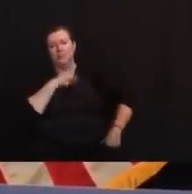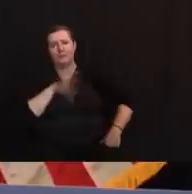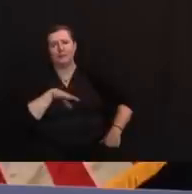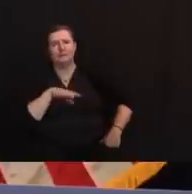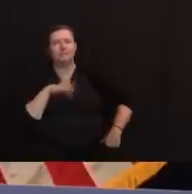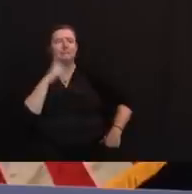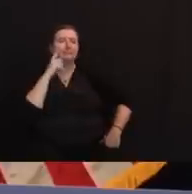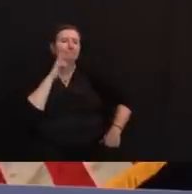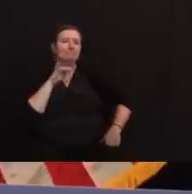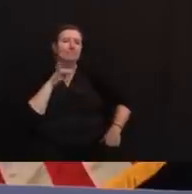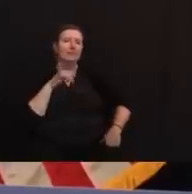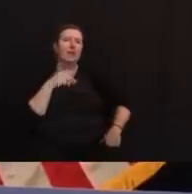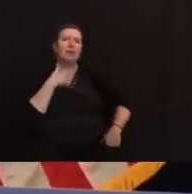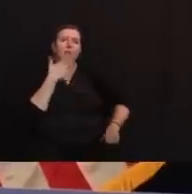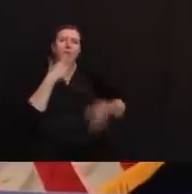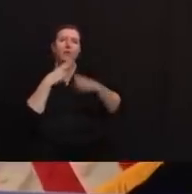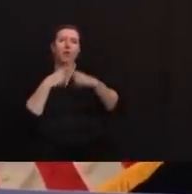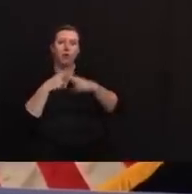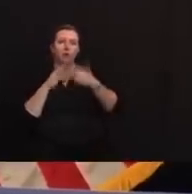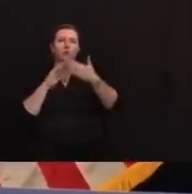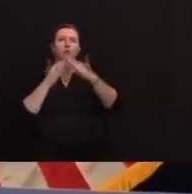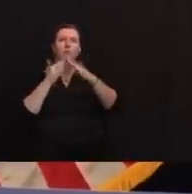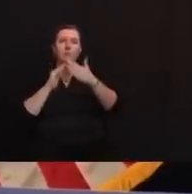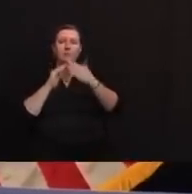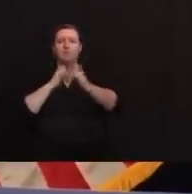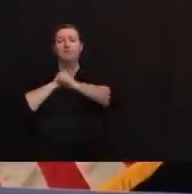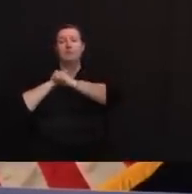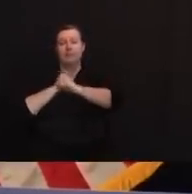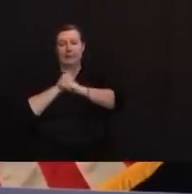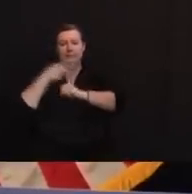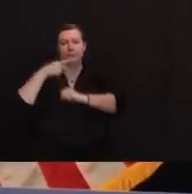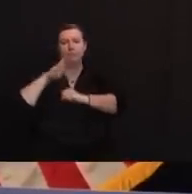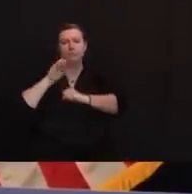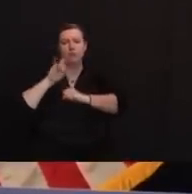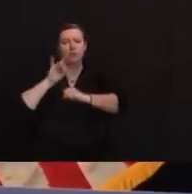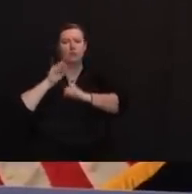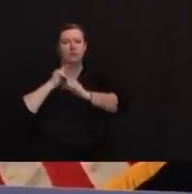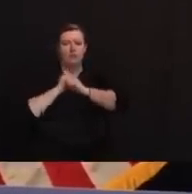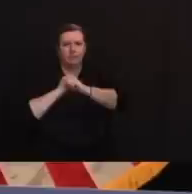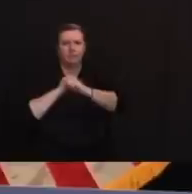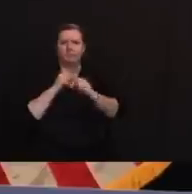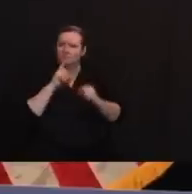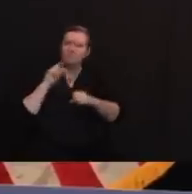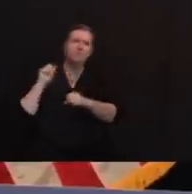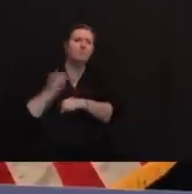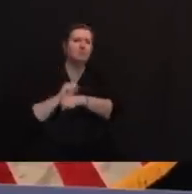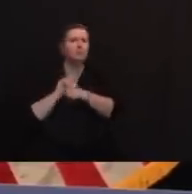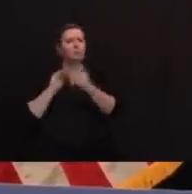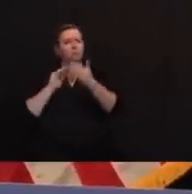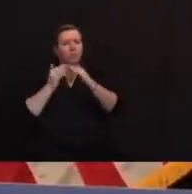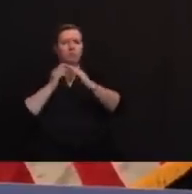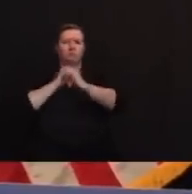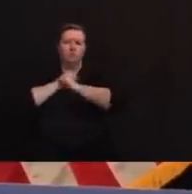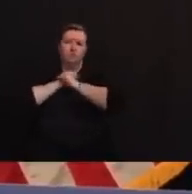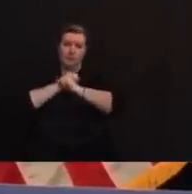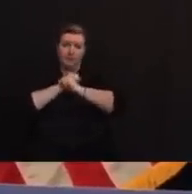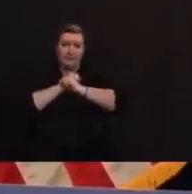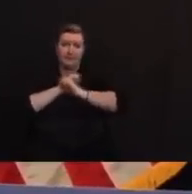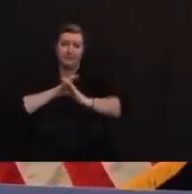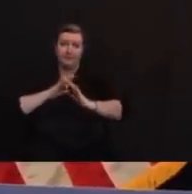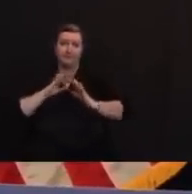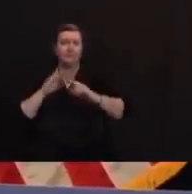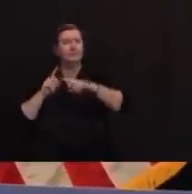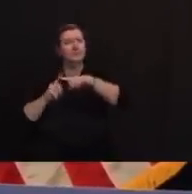word community protection, because that's really what we're talking about, is community protection. And it really is dependent on